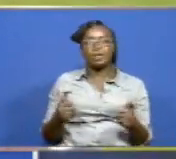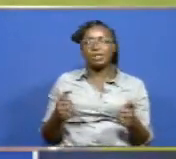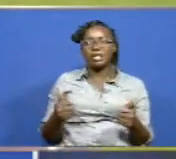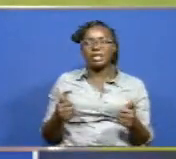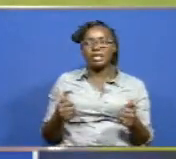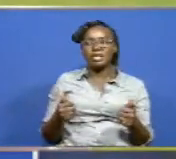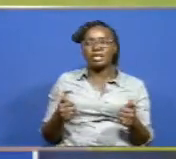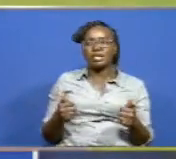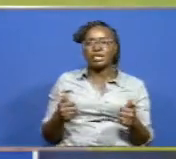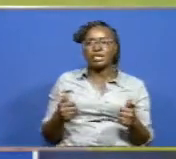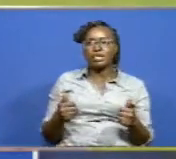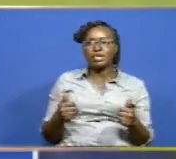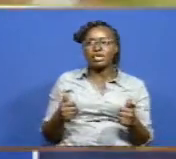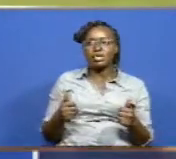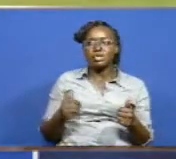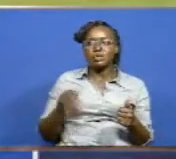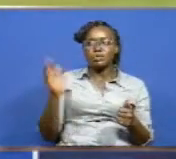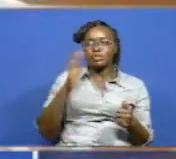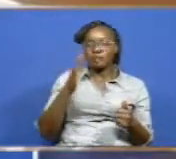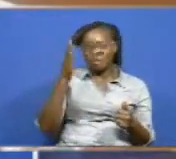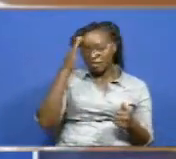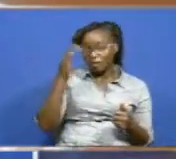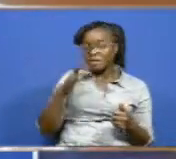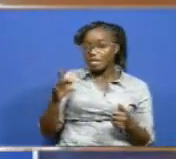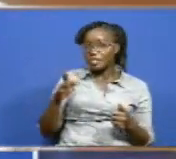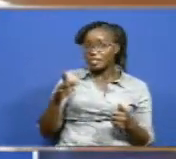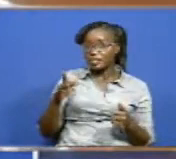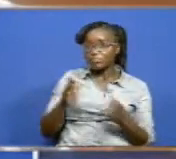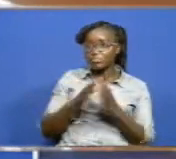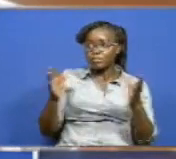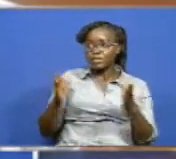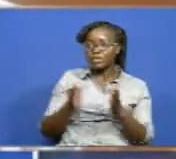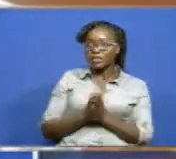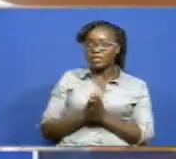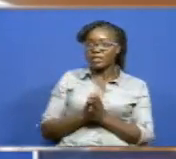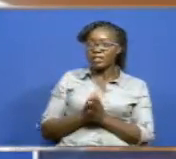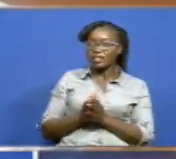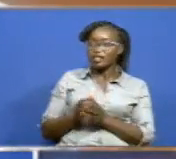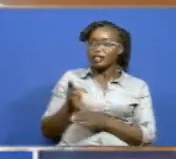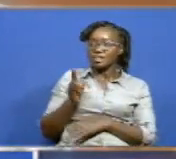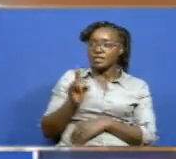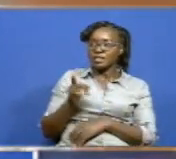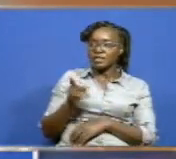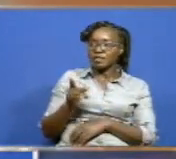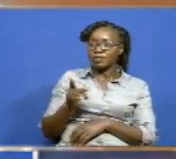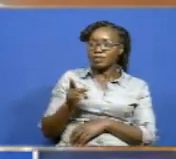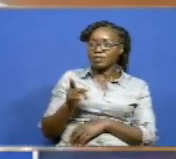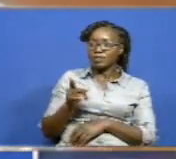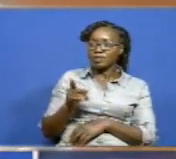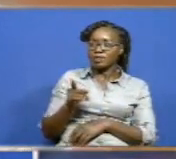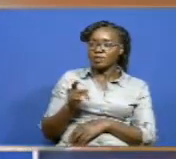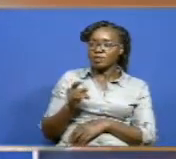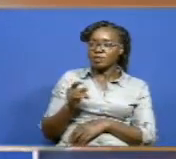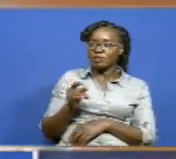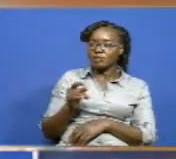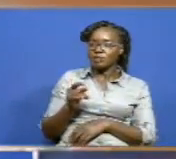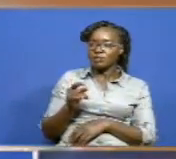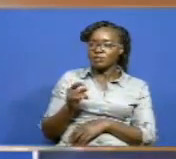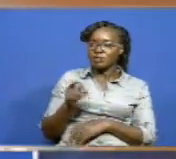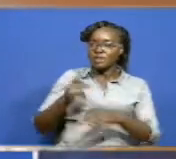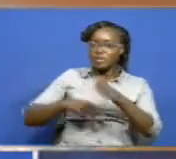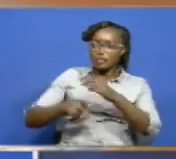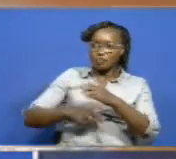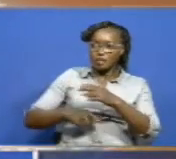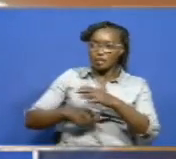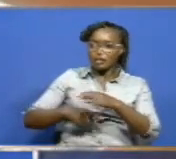fit everywhere. You can't know she's that big. Mother alikuwa anasomea hapa Mwitaitia primary, na ule anamjua ni